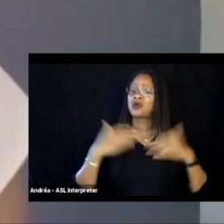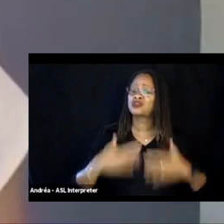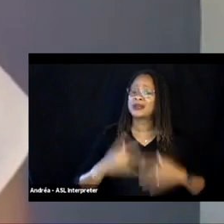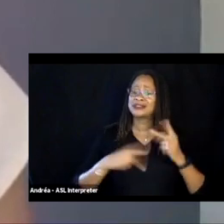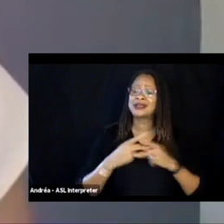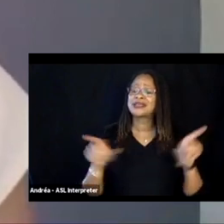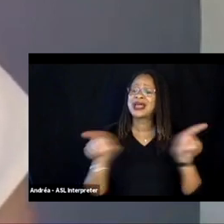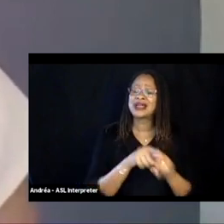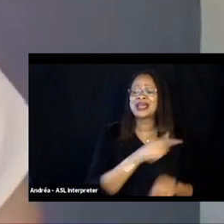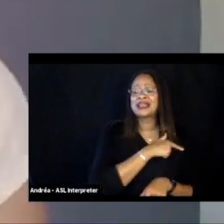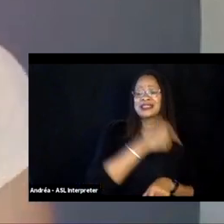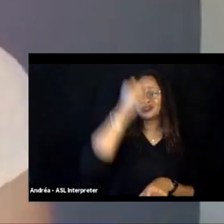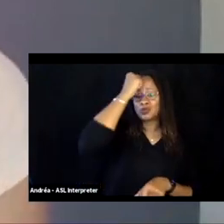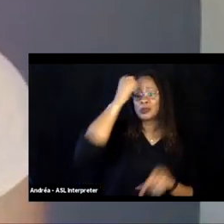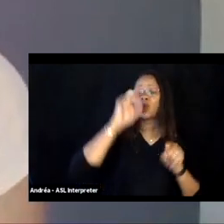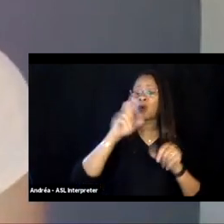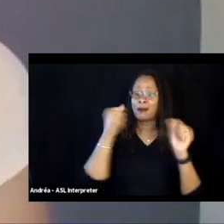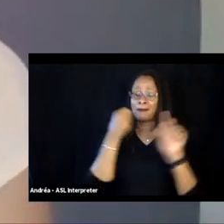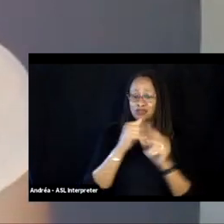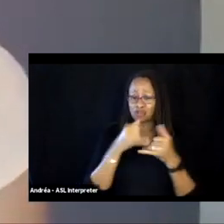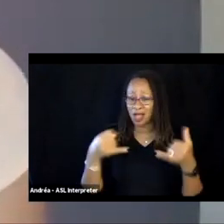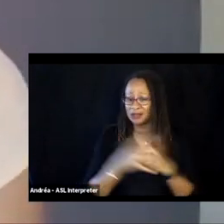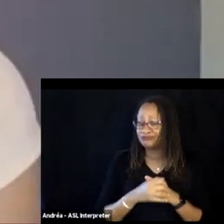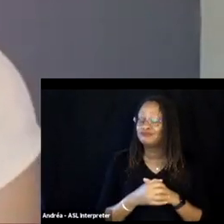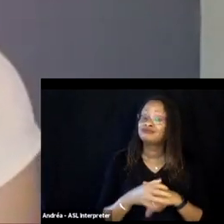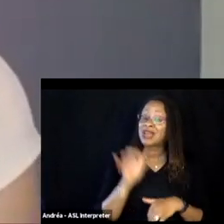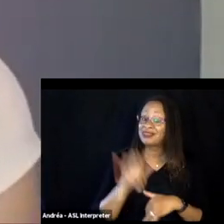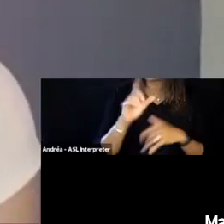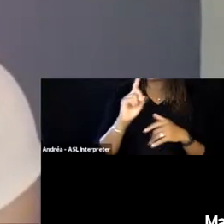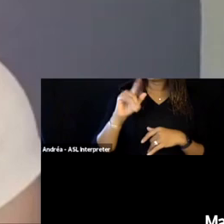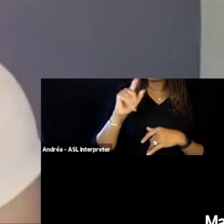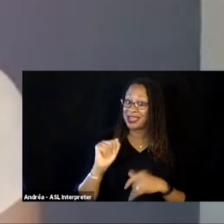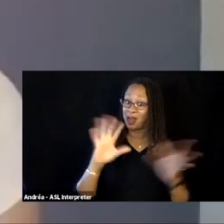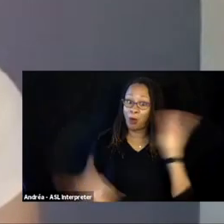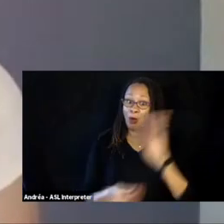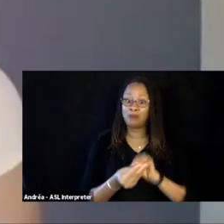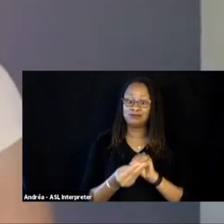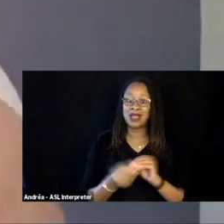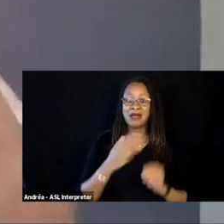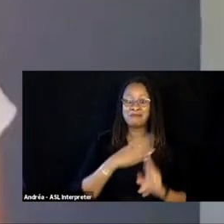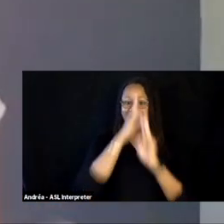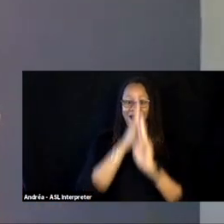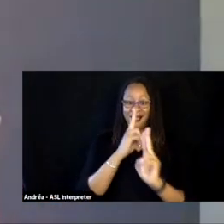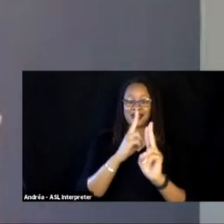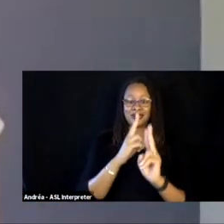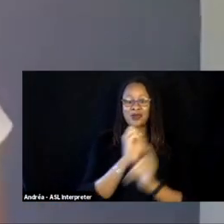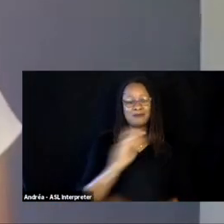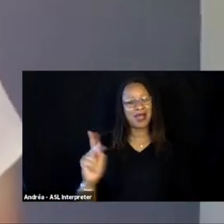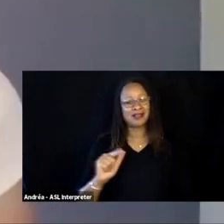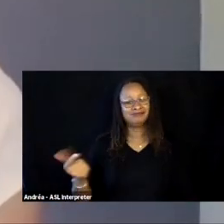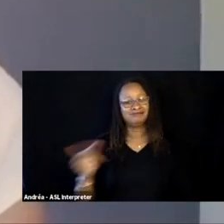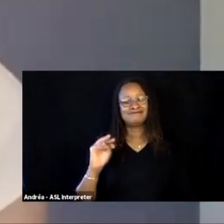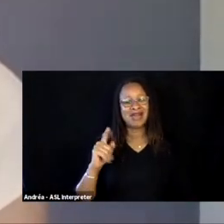being lazy, stupid, or a punchline. So that is the data, and it is my honor to now turn it back over to